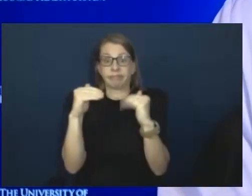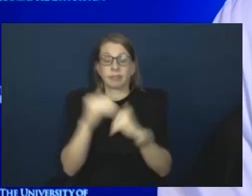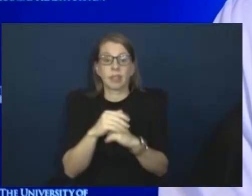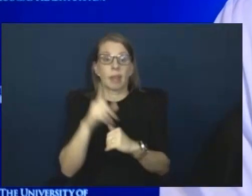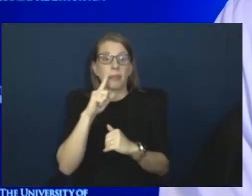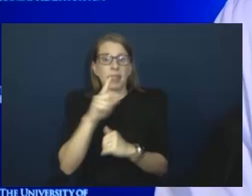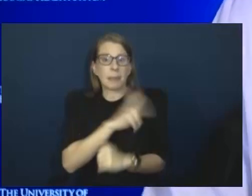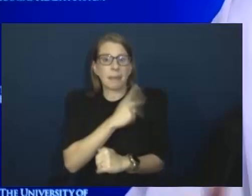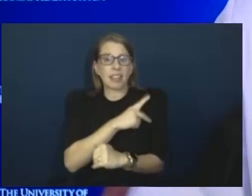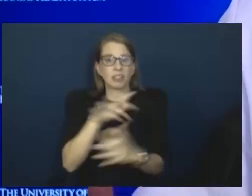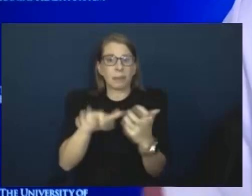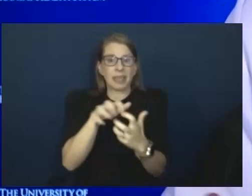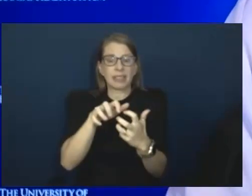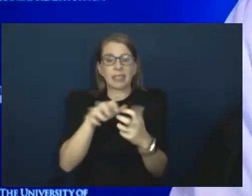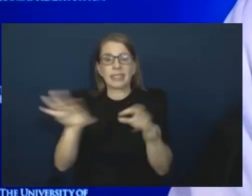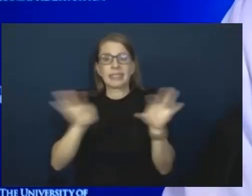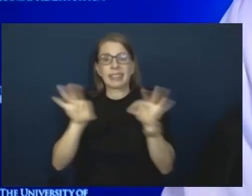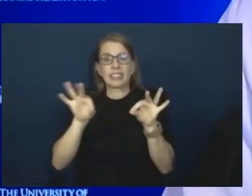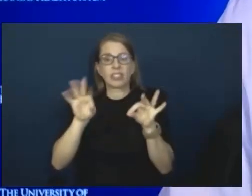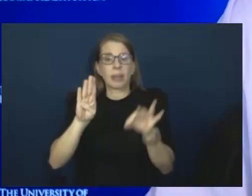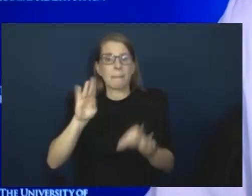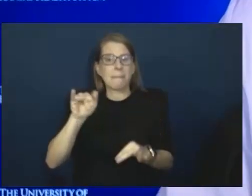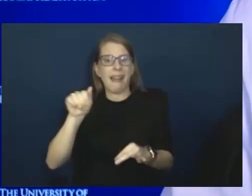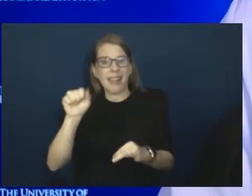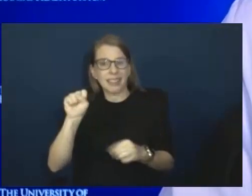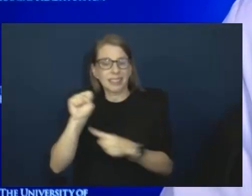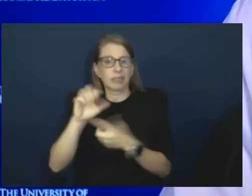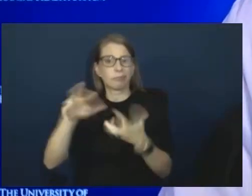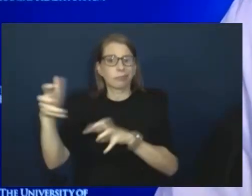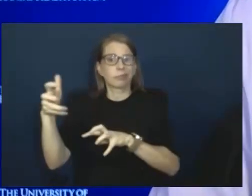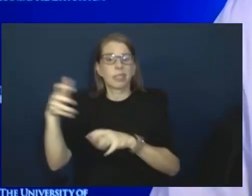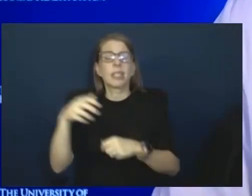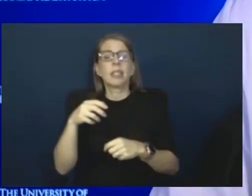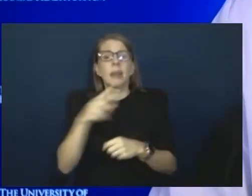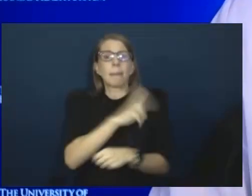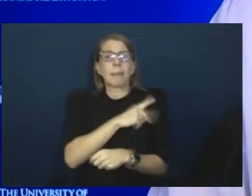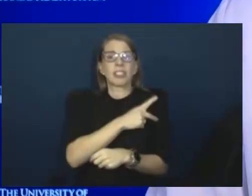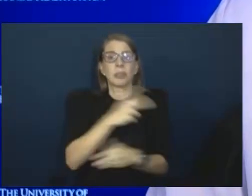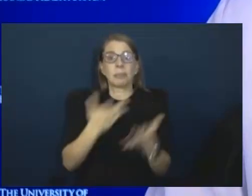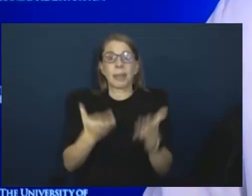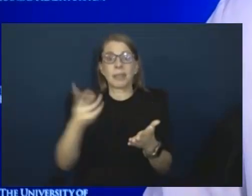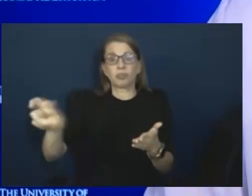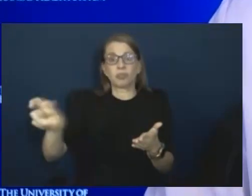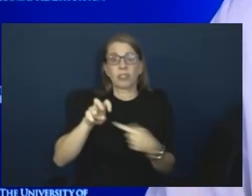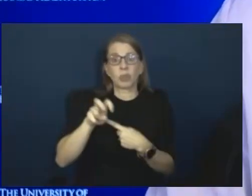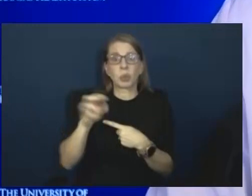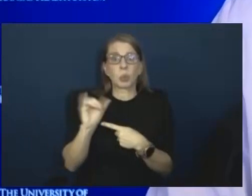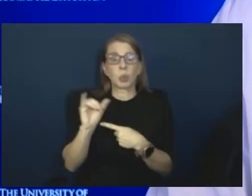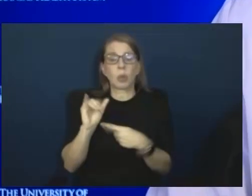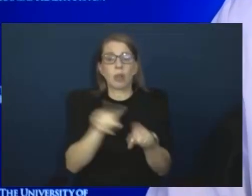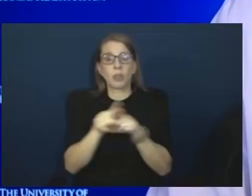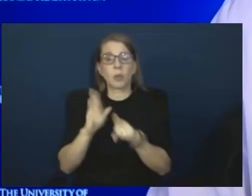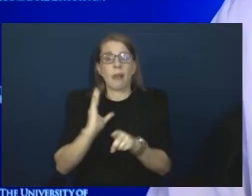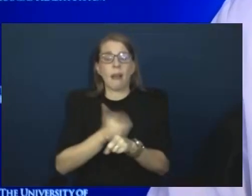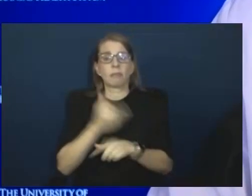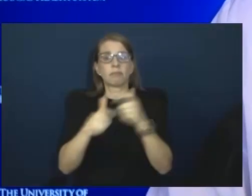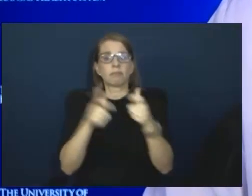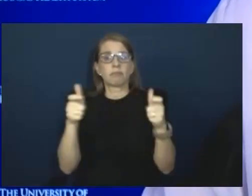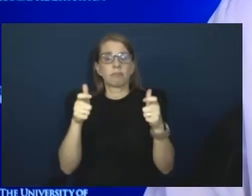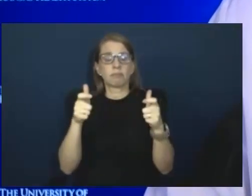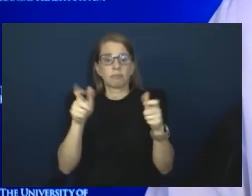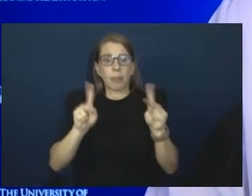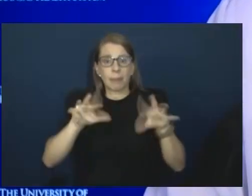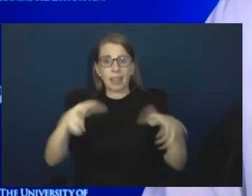the selection bias, and some of those patients that maybe are transferred in, as well as our large population of solid organ